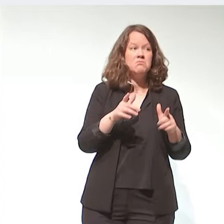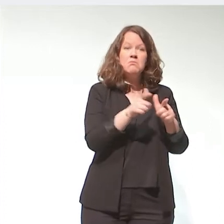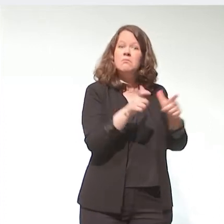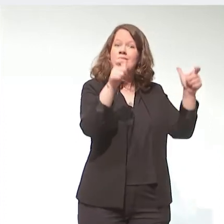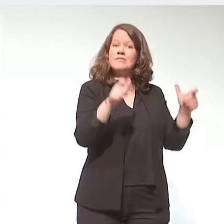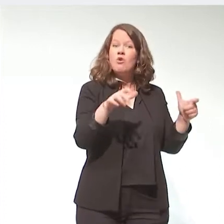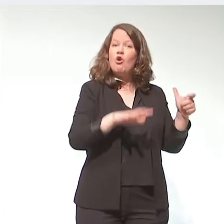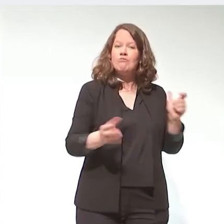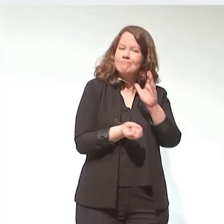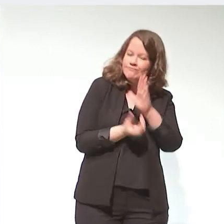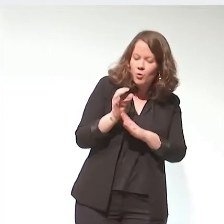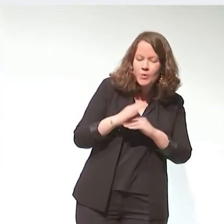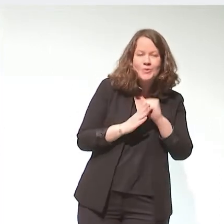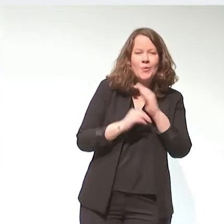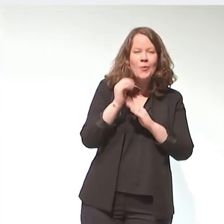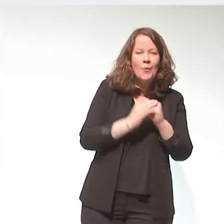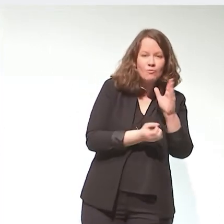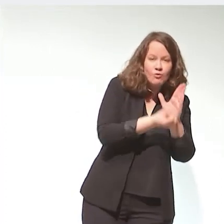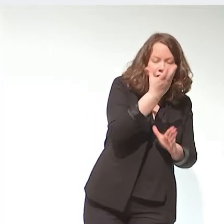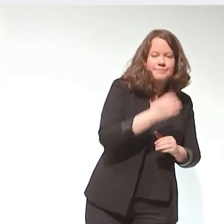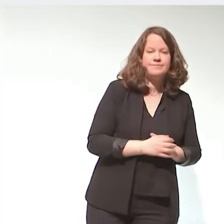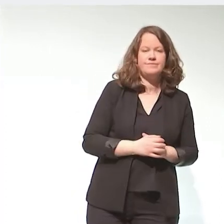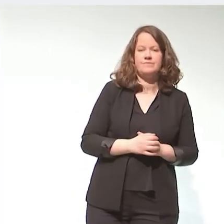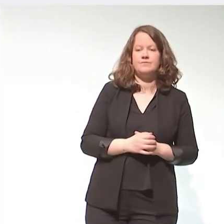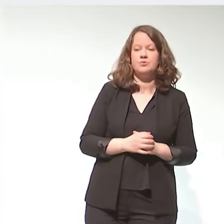that all new buildings